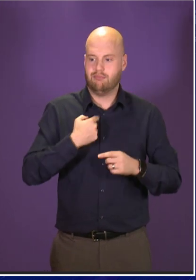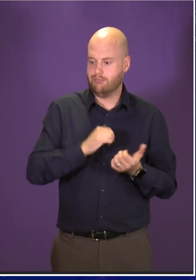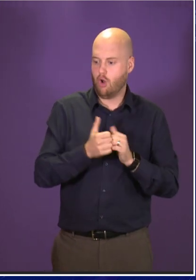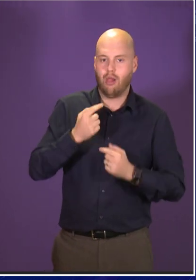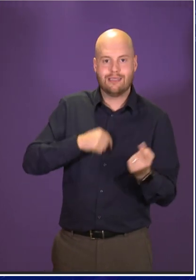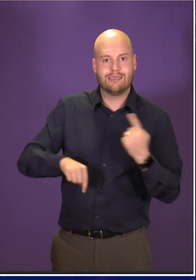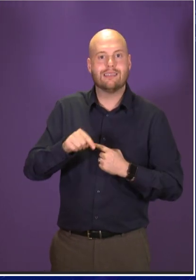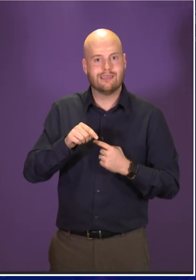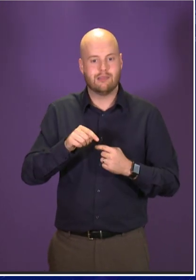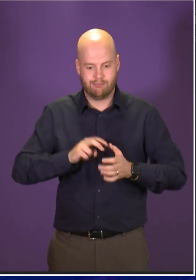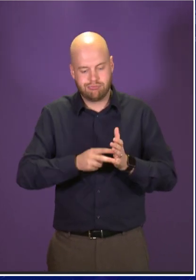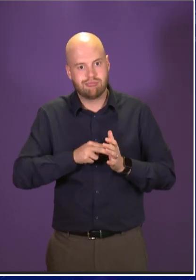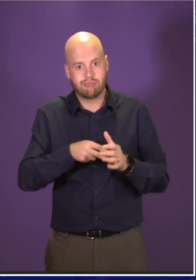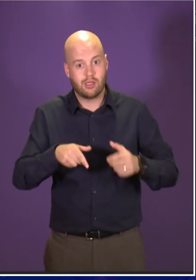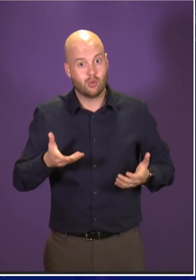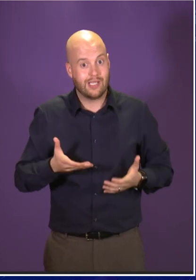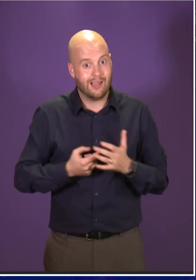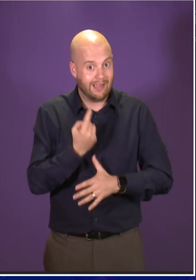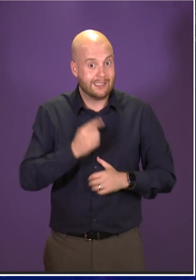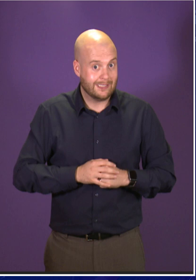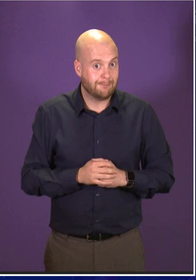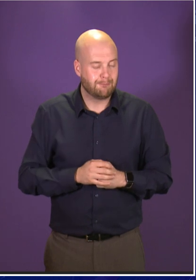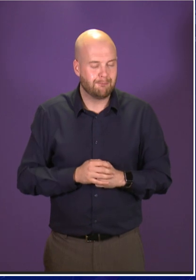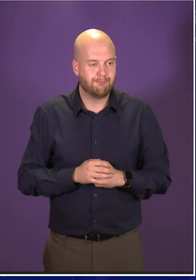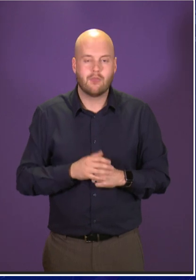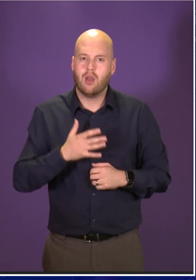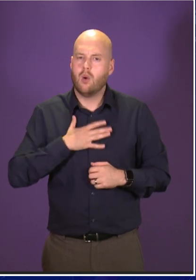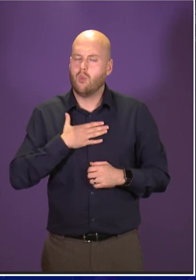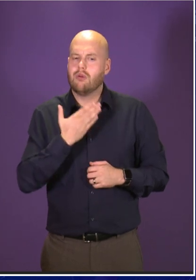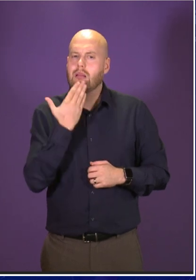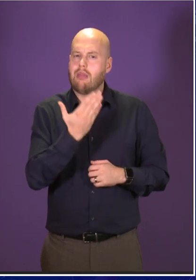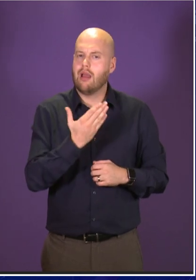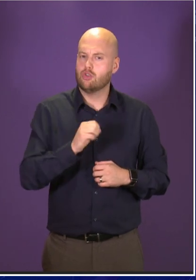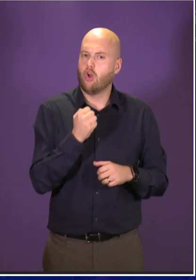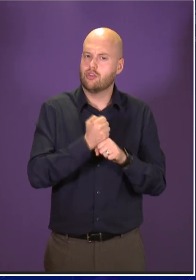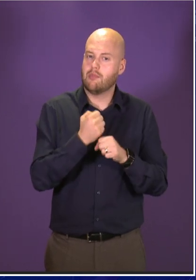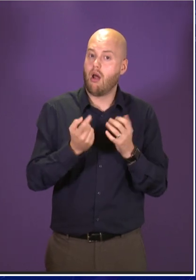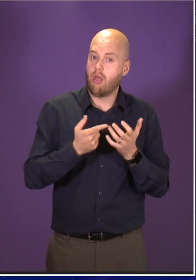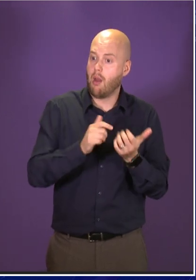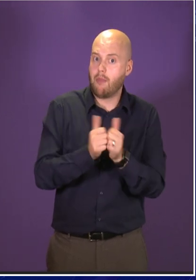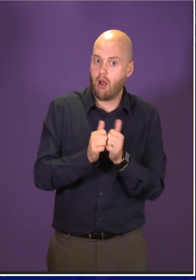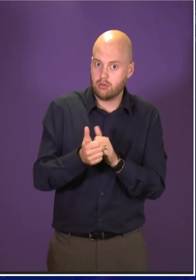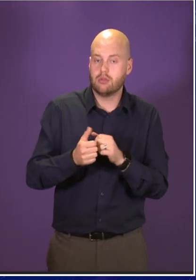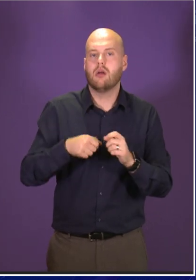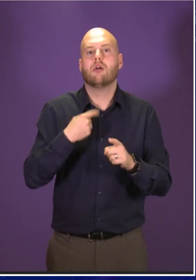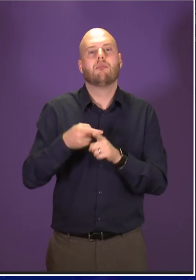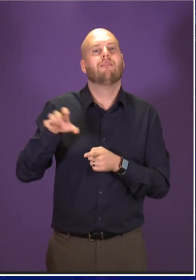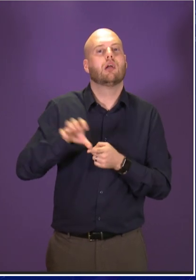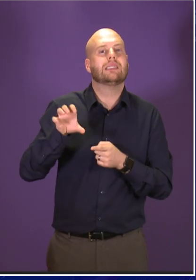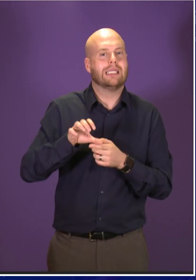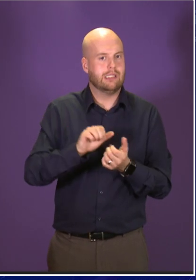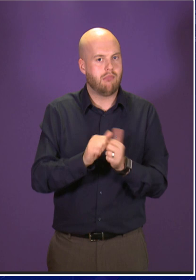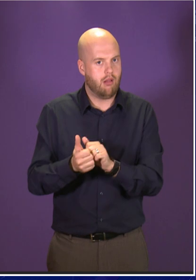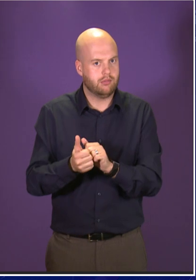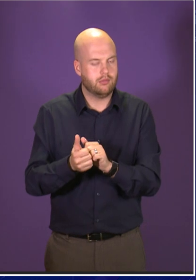role in organising this event. I'd also like to thank the Scottish Government's other partners and funding partners. Sir